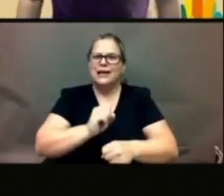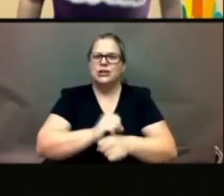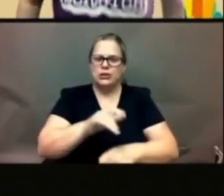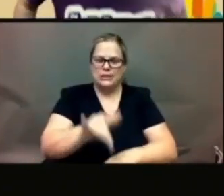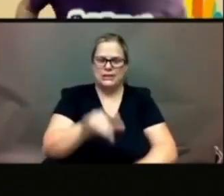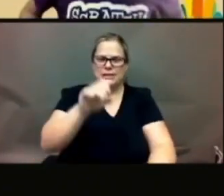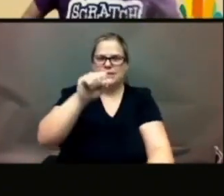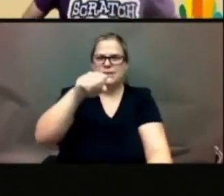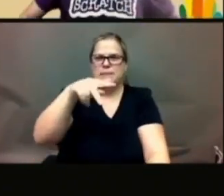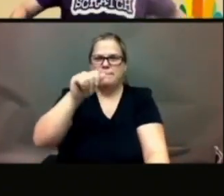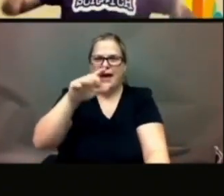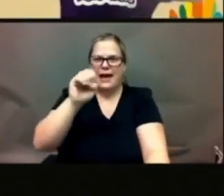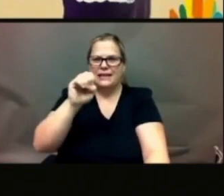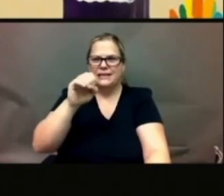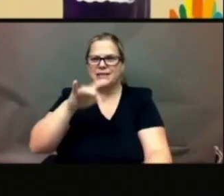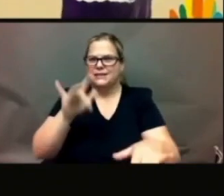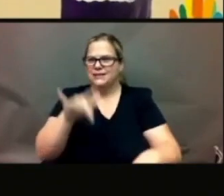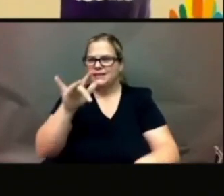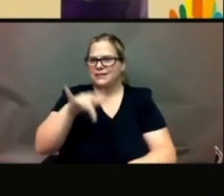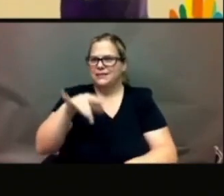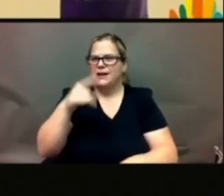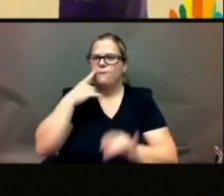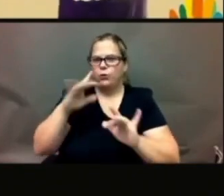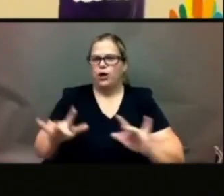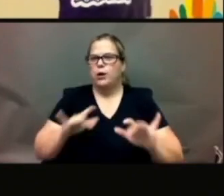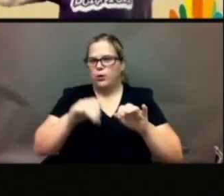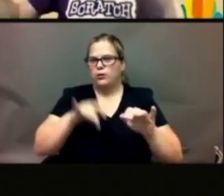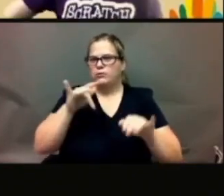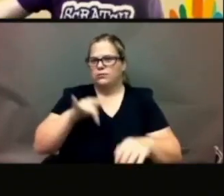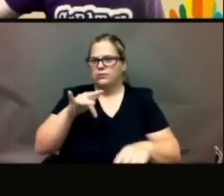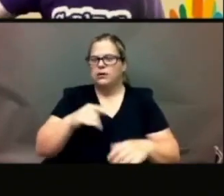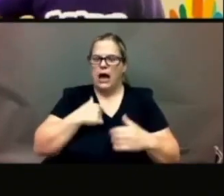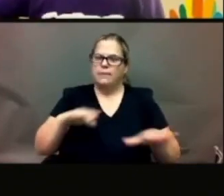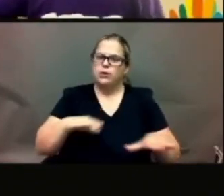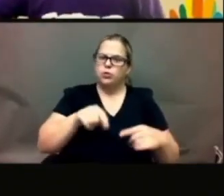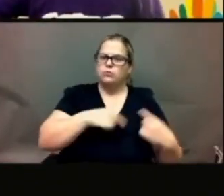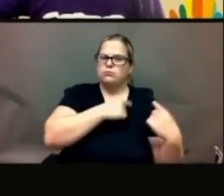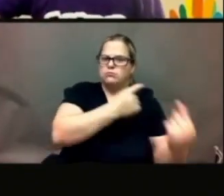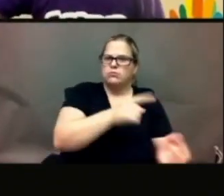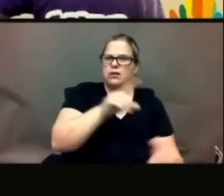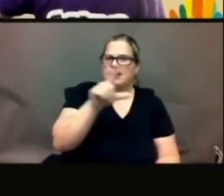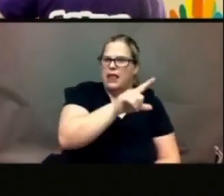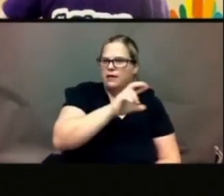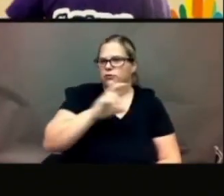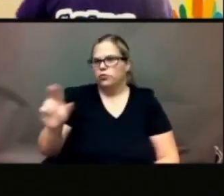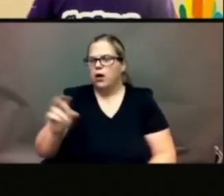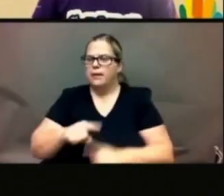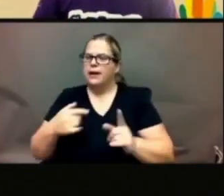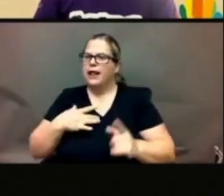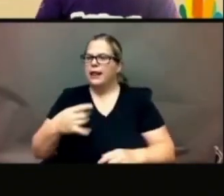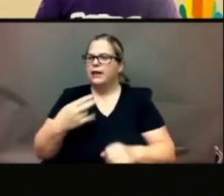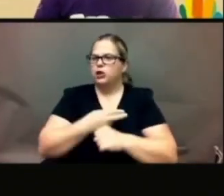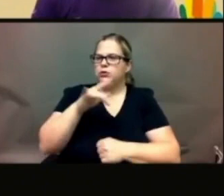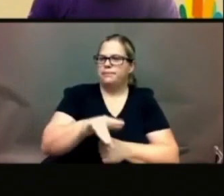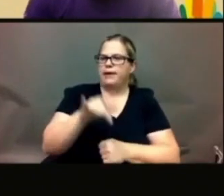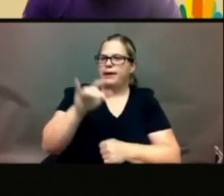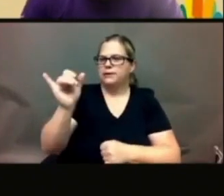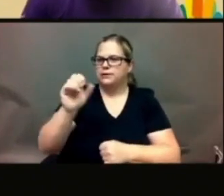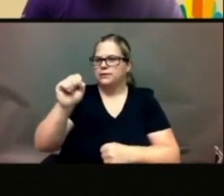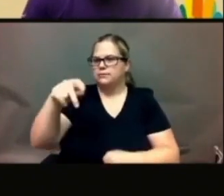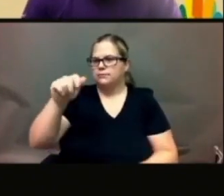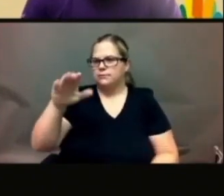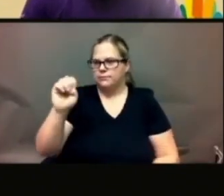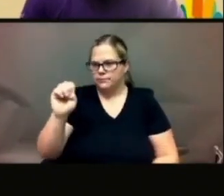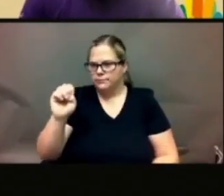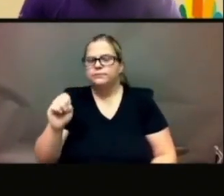for space key on the computer, correct? Right. I've been doing left and right, but I also like to do space. So what you need is you